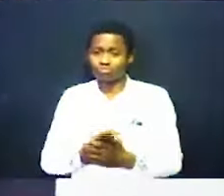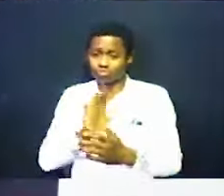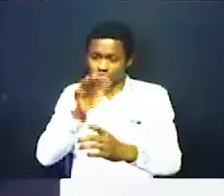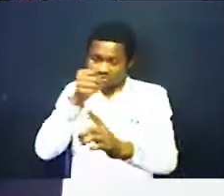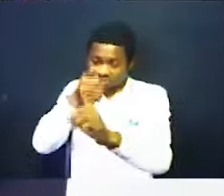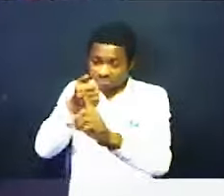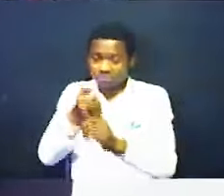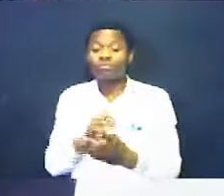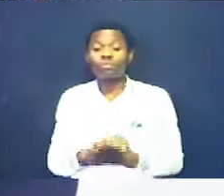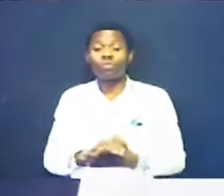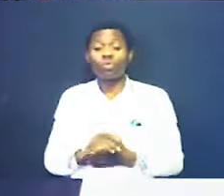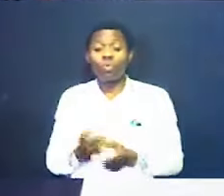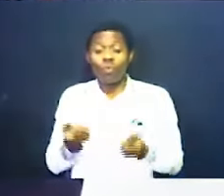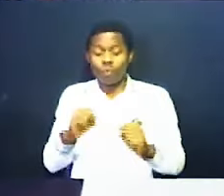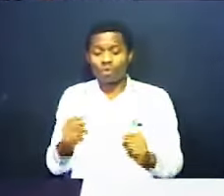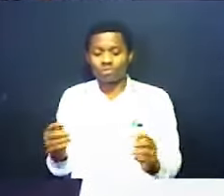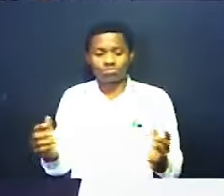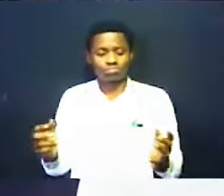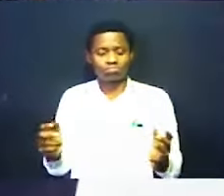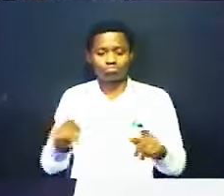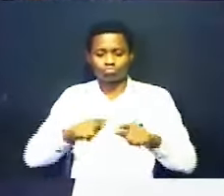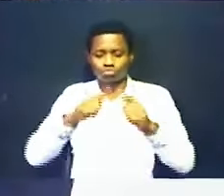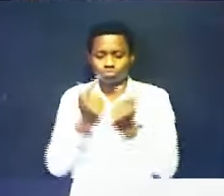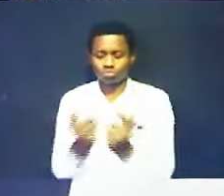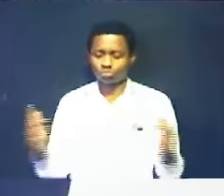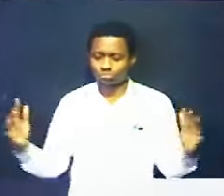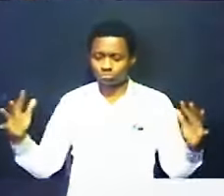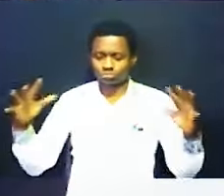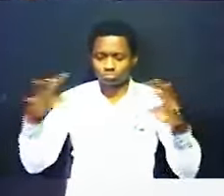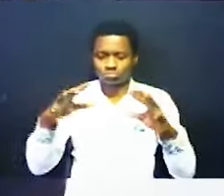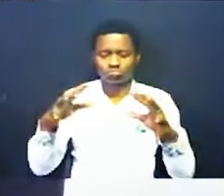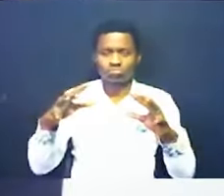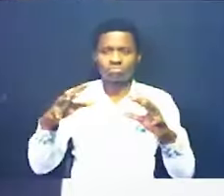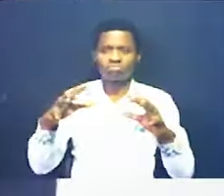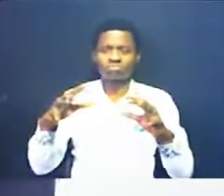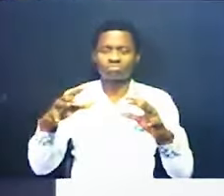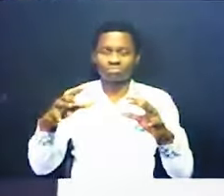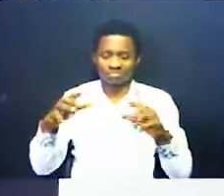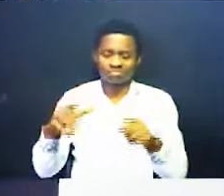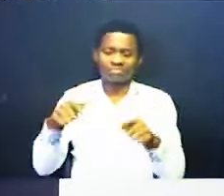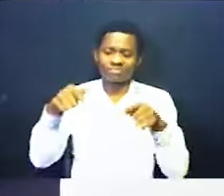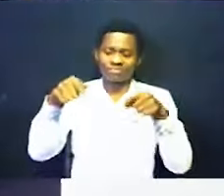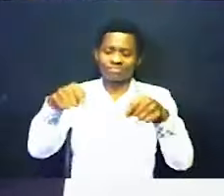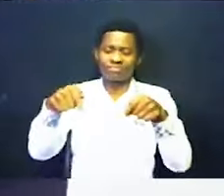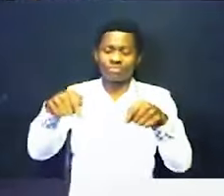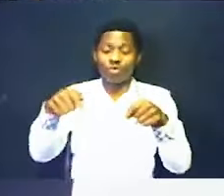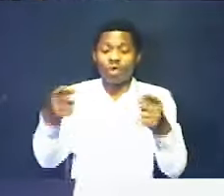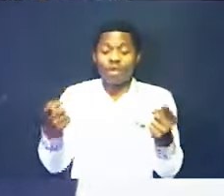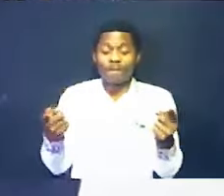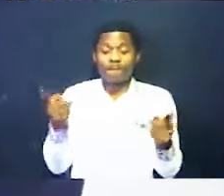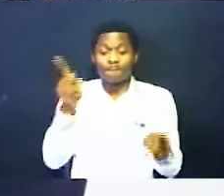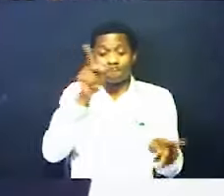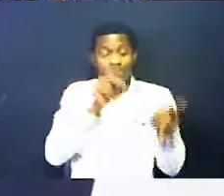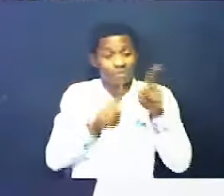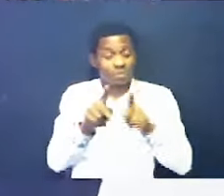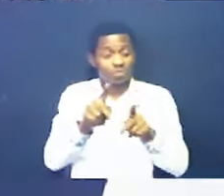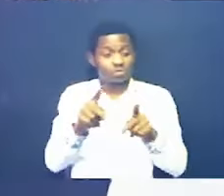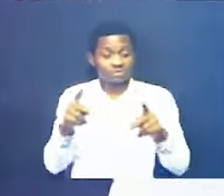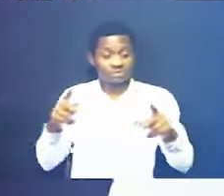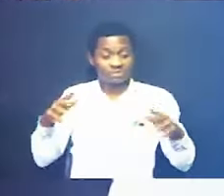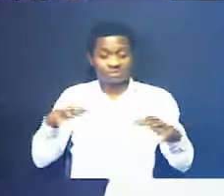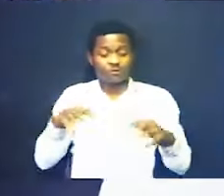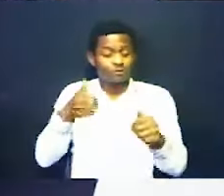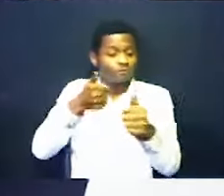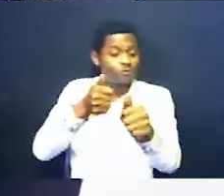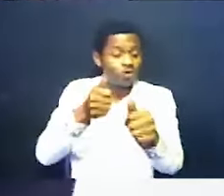of people together, and then someone is leading them, you say, this person is a leader. But when you are leading